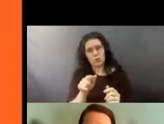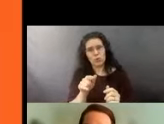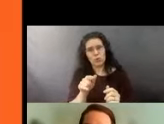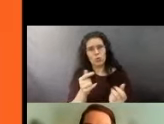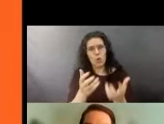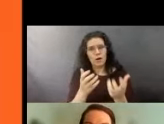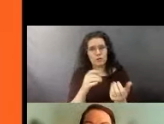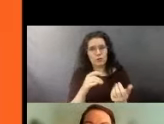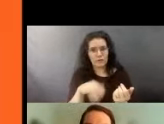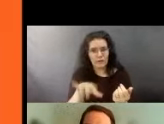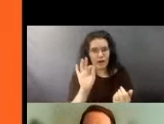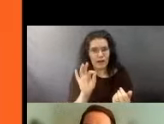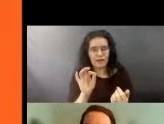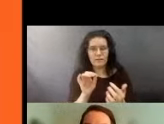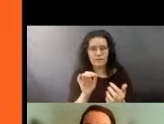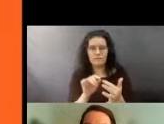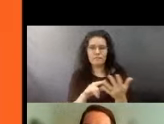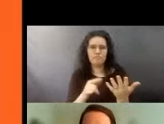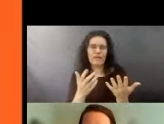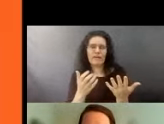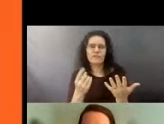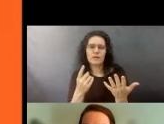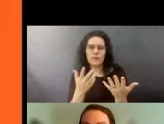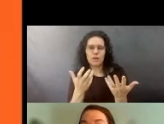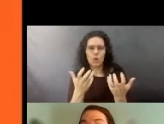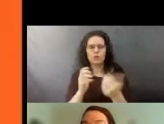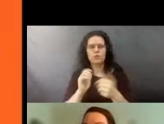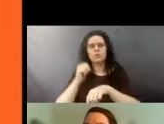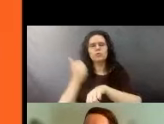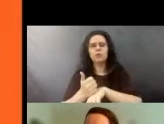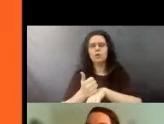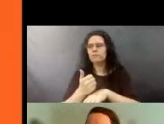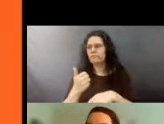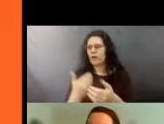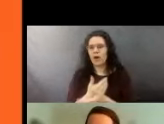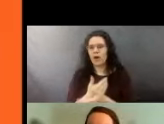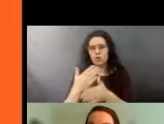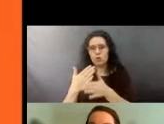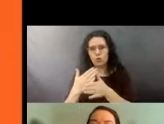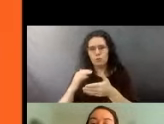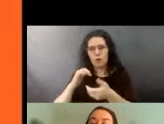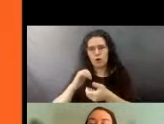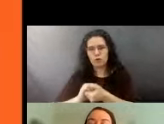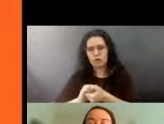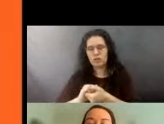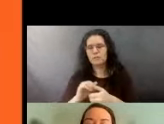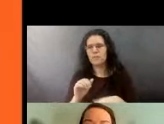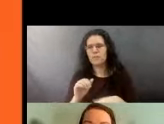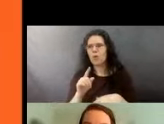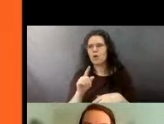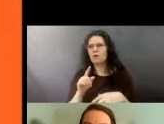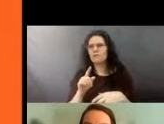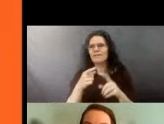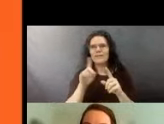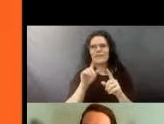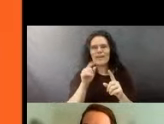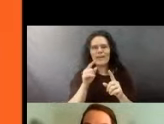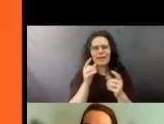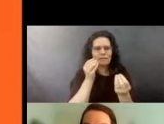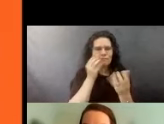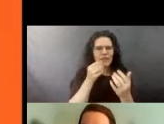approached perhaps to establish a new partnership, or that you would expect to see, I guess, in the course of